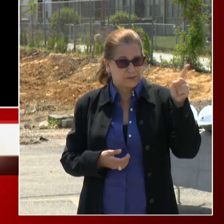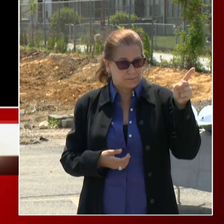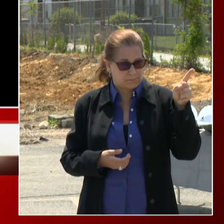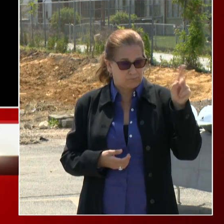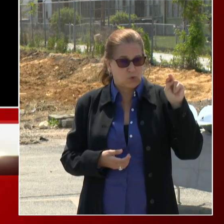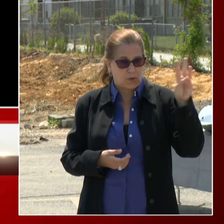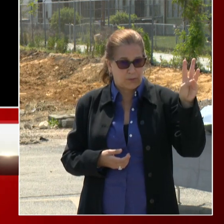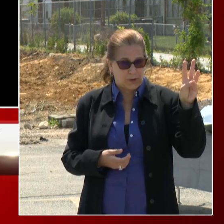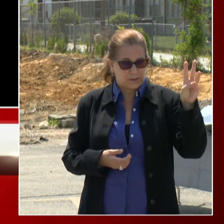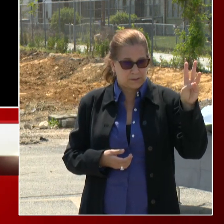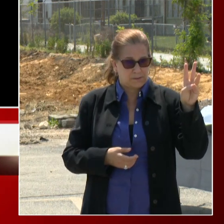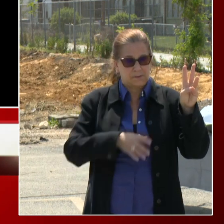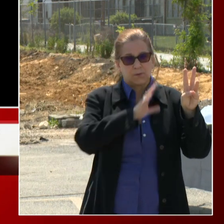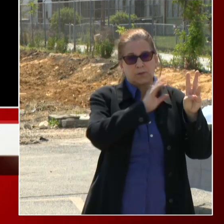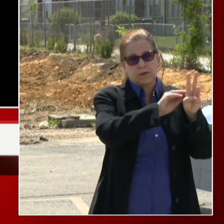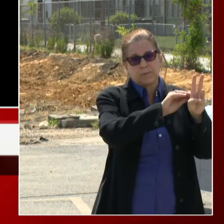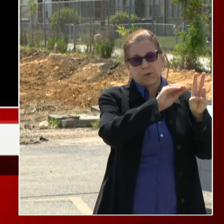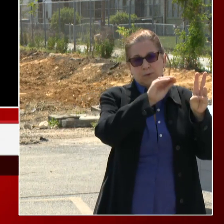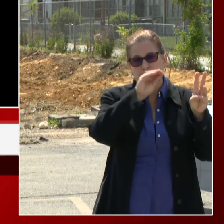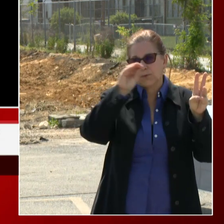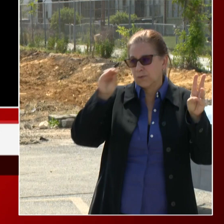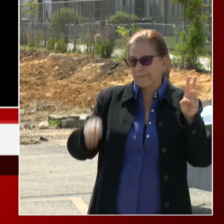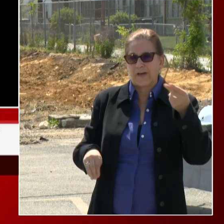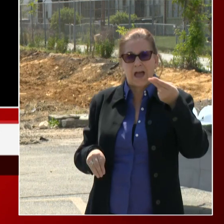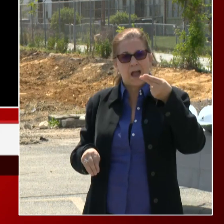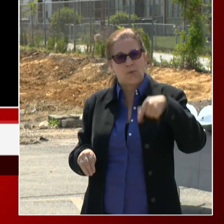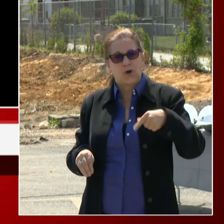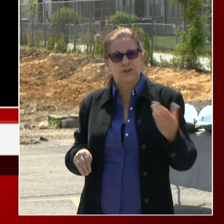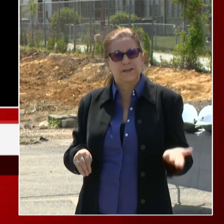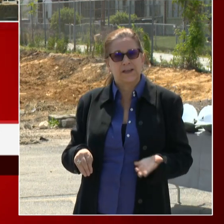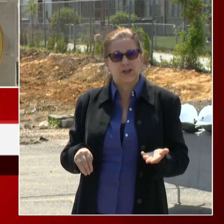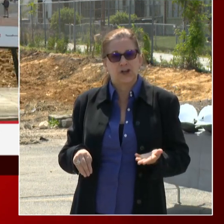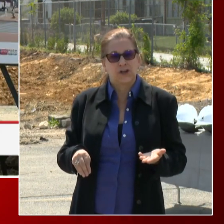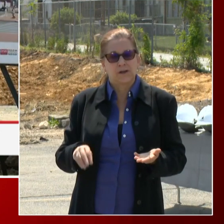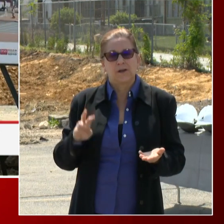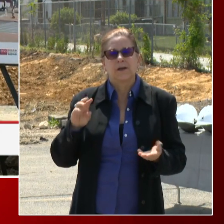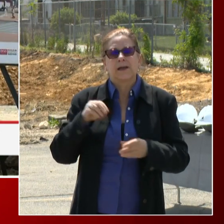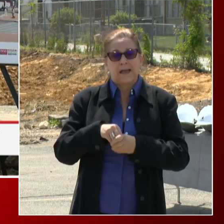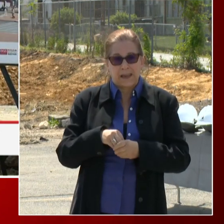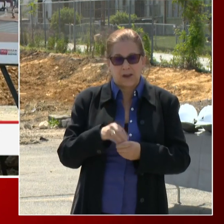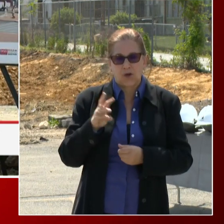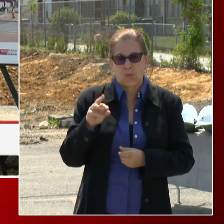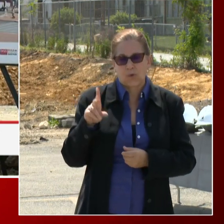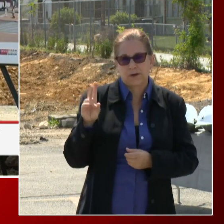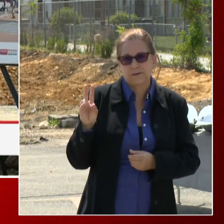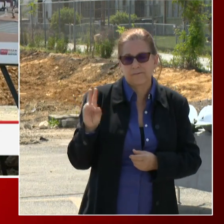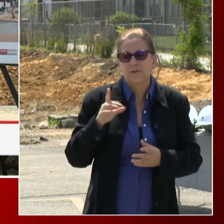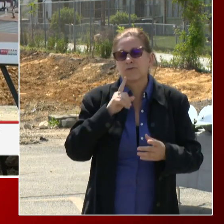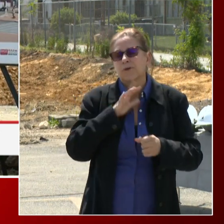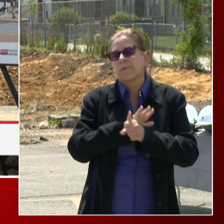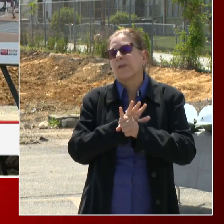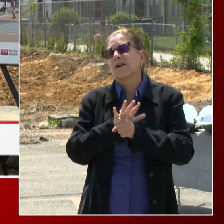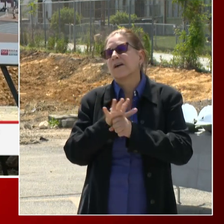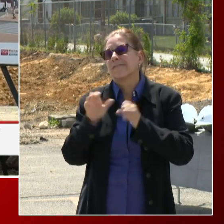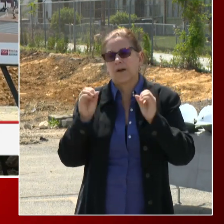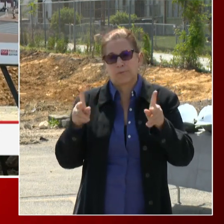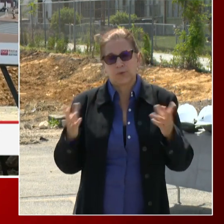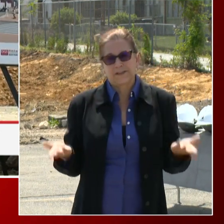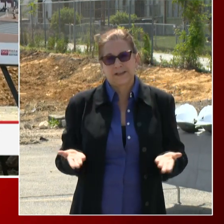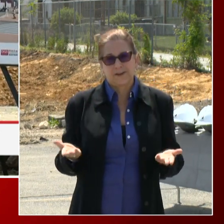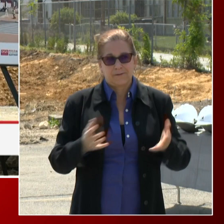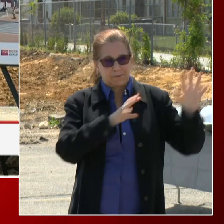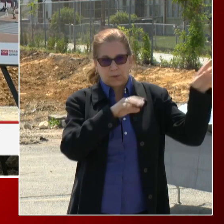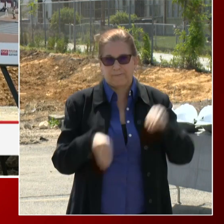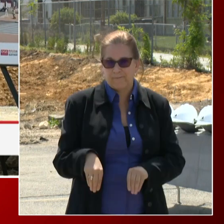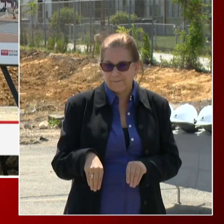its headquarters right here to Ward 7 and bring lots of opportunities with it.